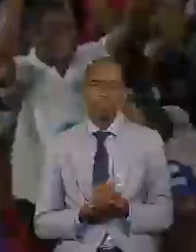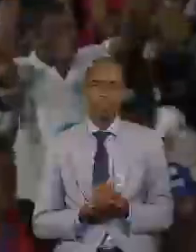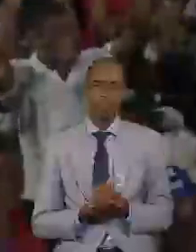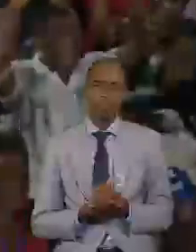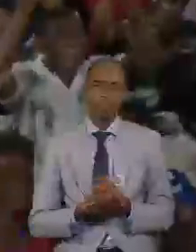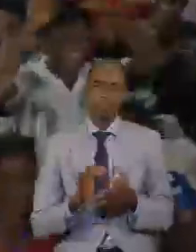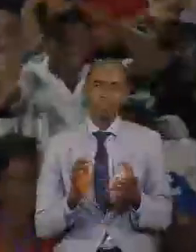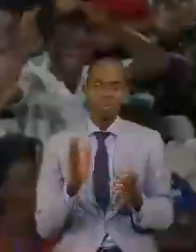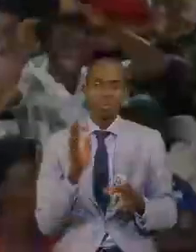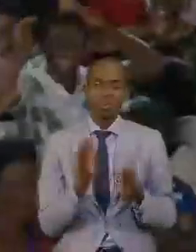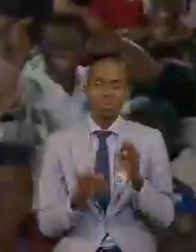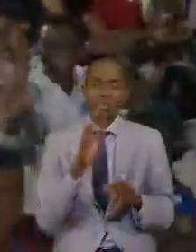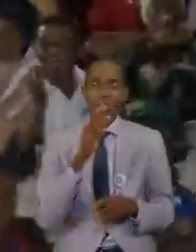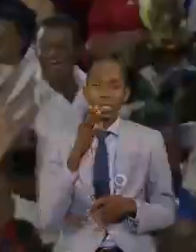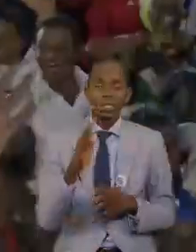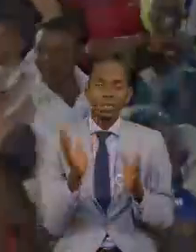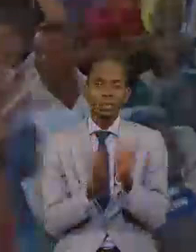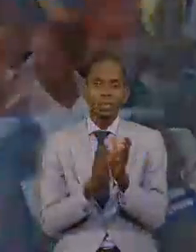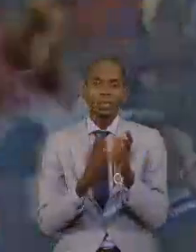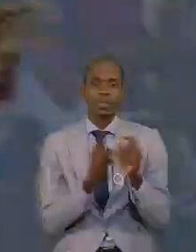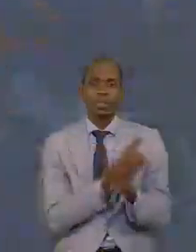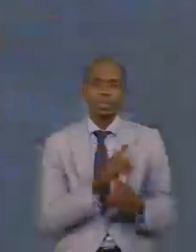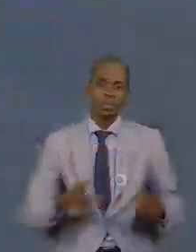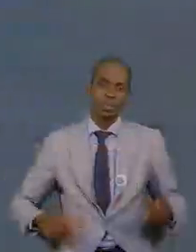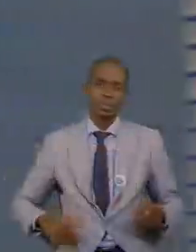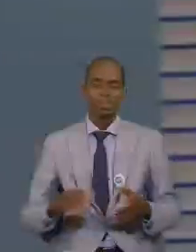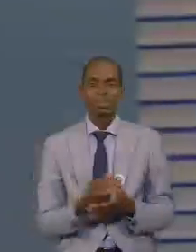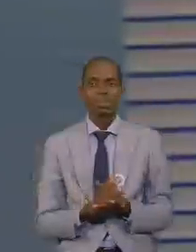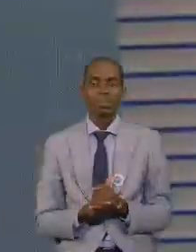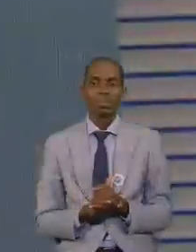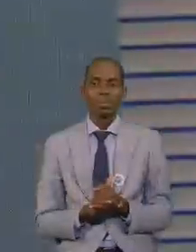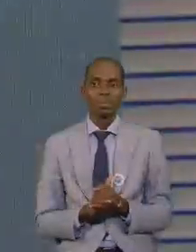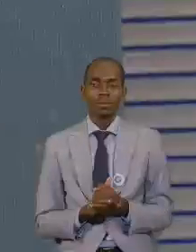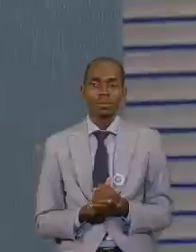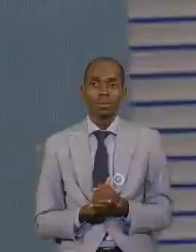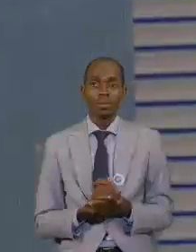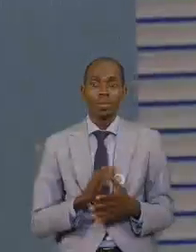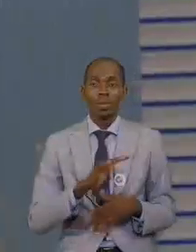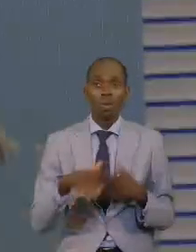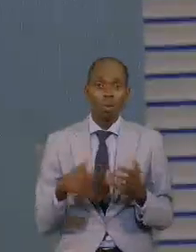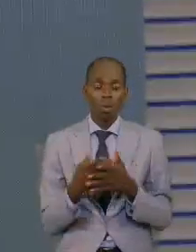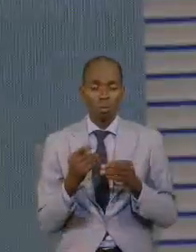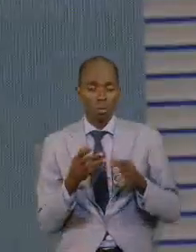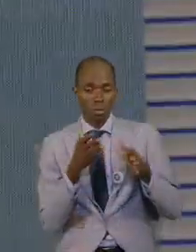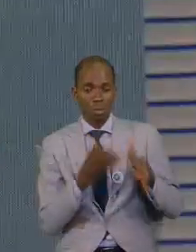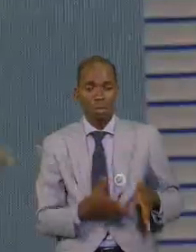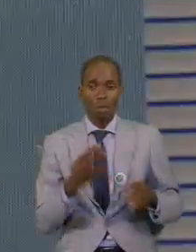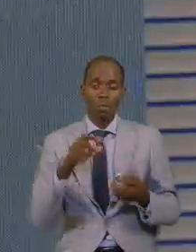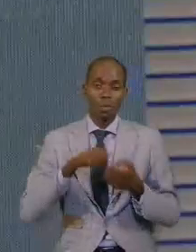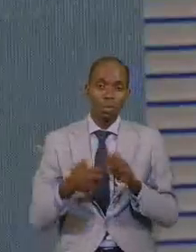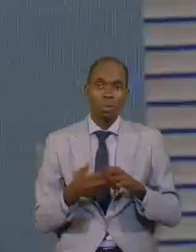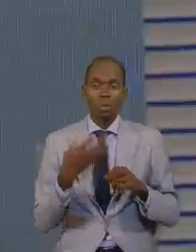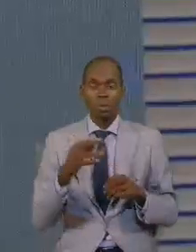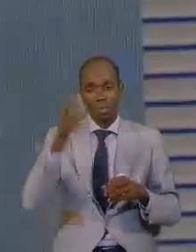If you are there, praise the Lord. Tonight. Ce soir. All the remnants of the problem of the devil, everything